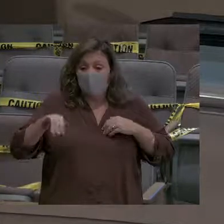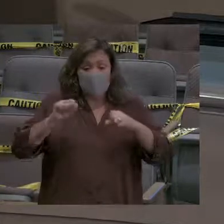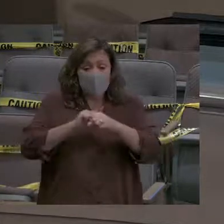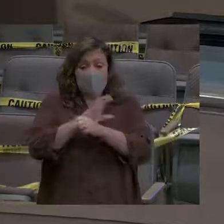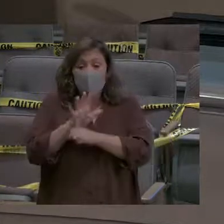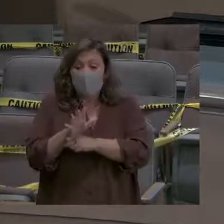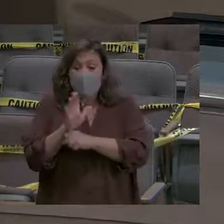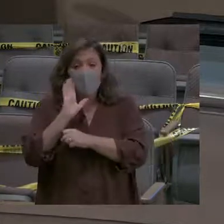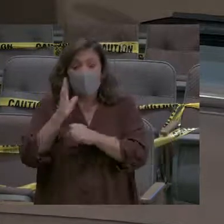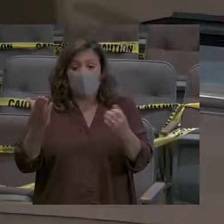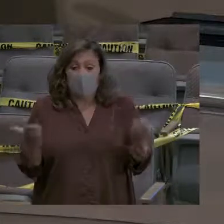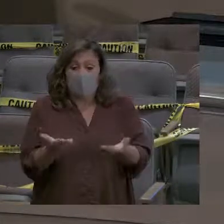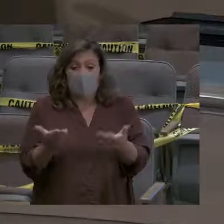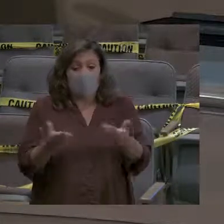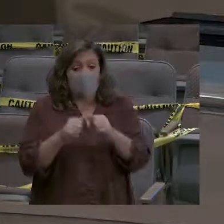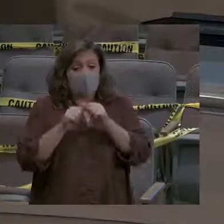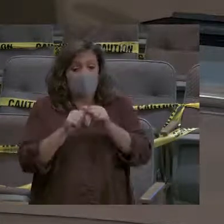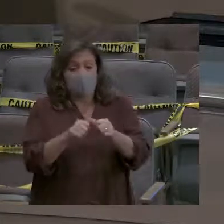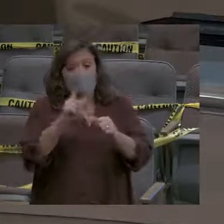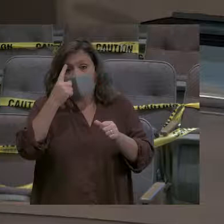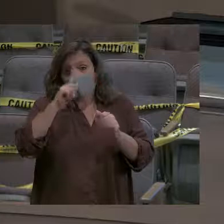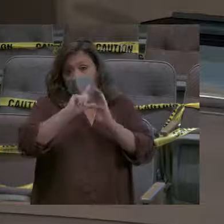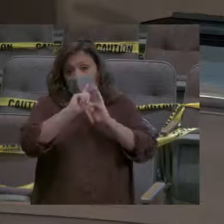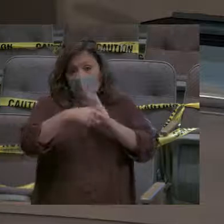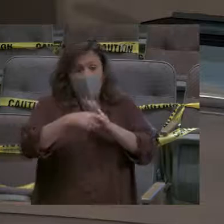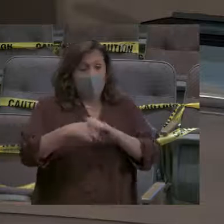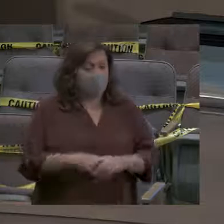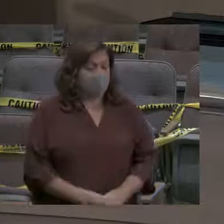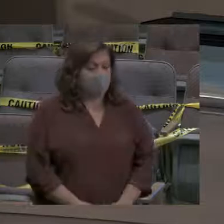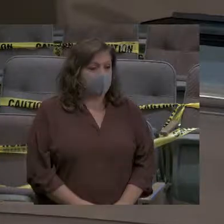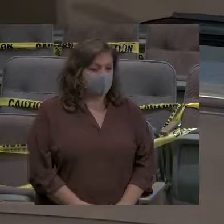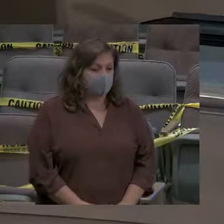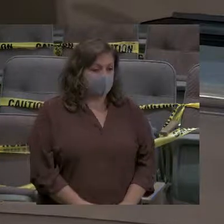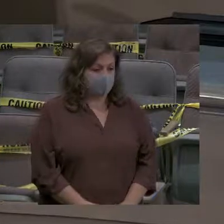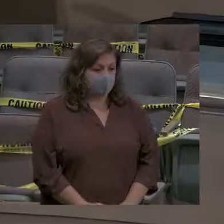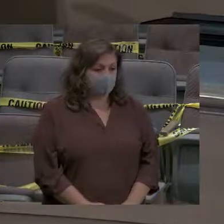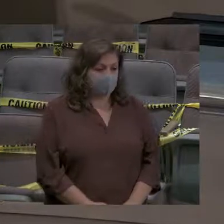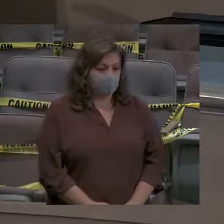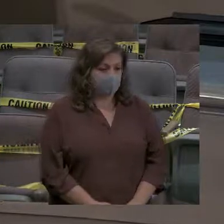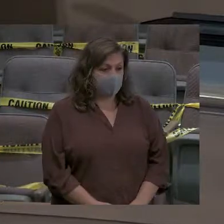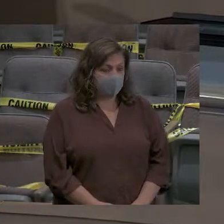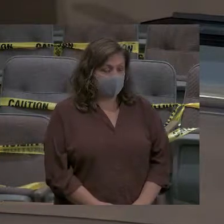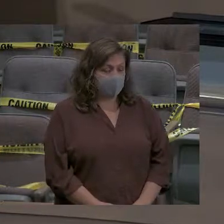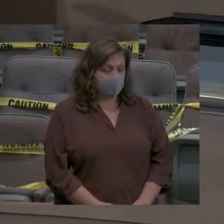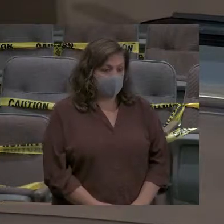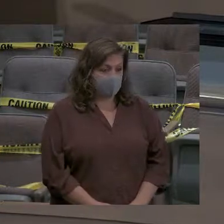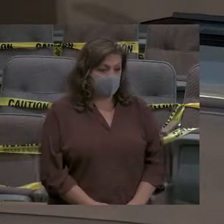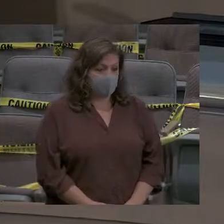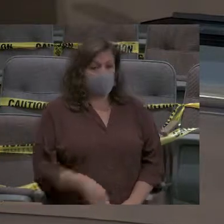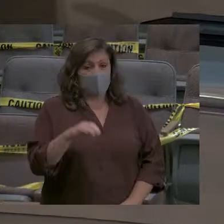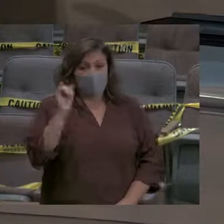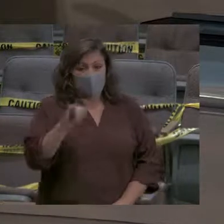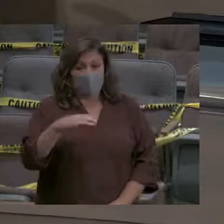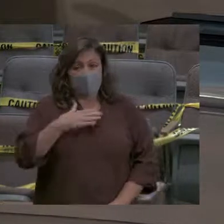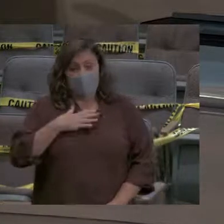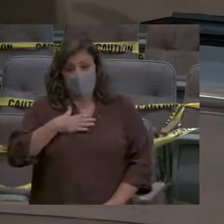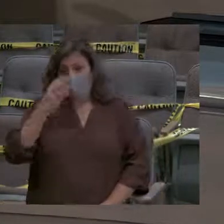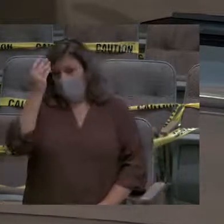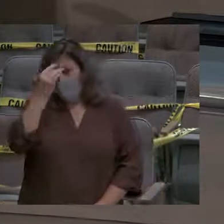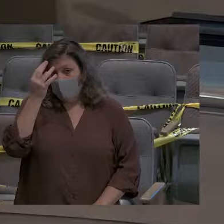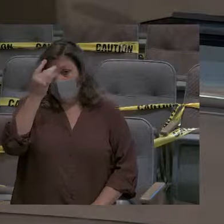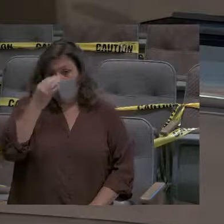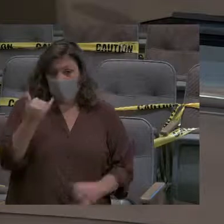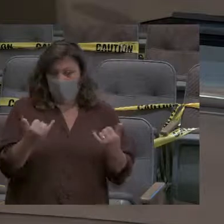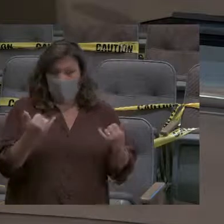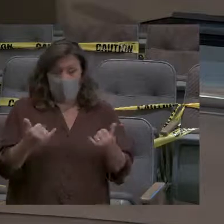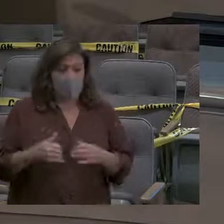going to continue to be with us for a while. So those are the thoughts I have to share